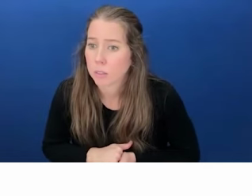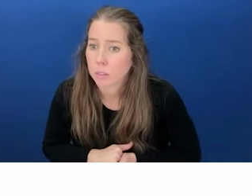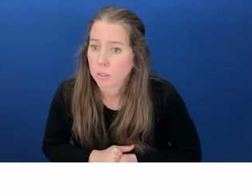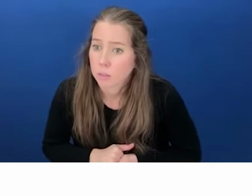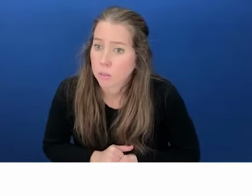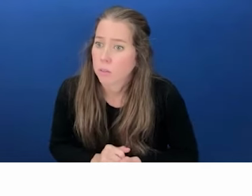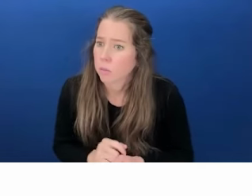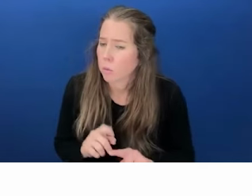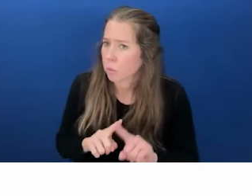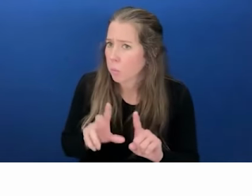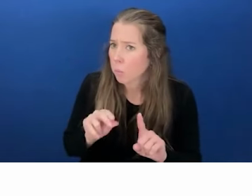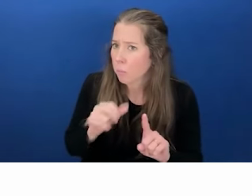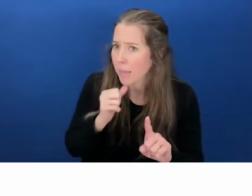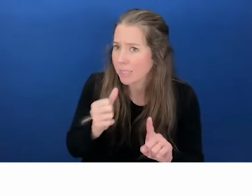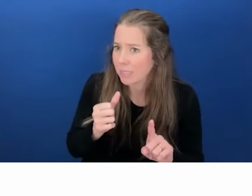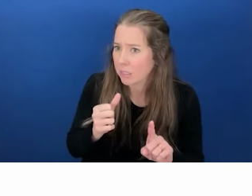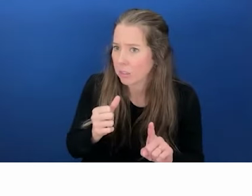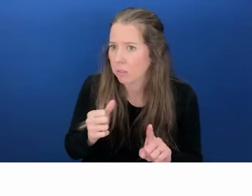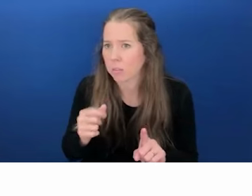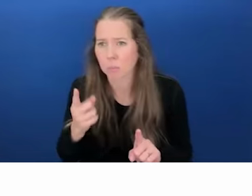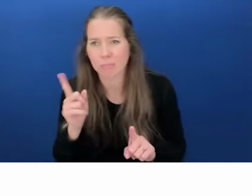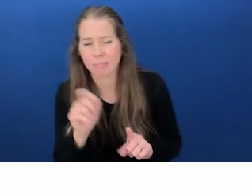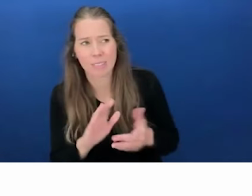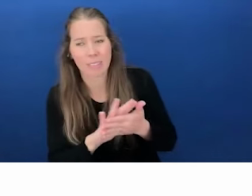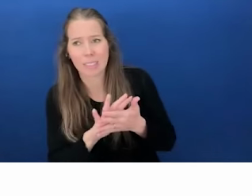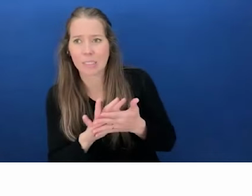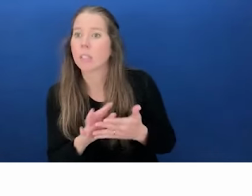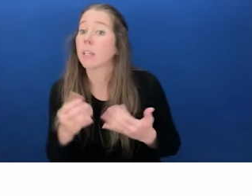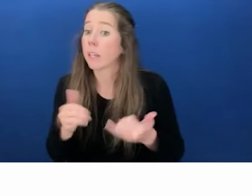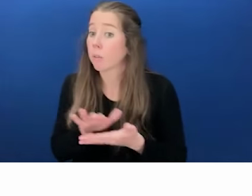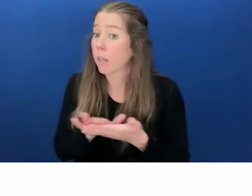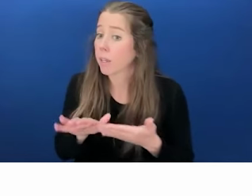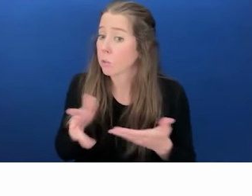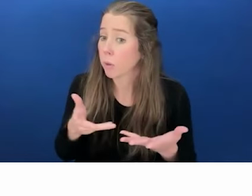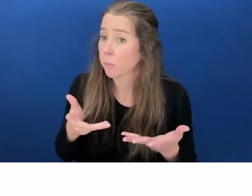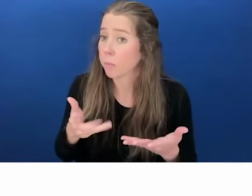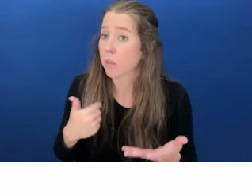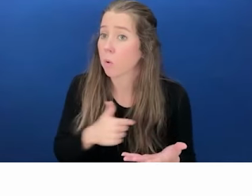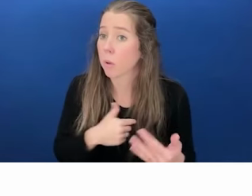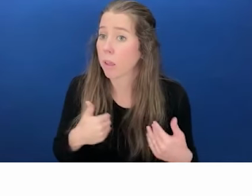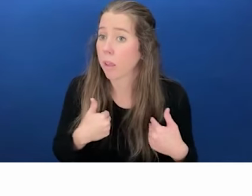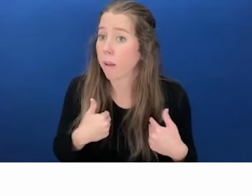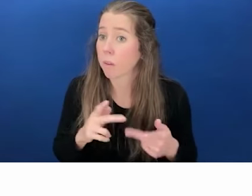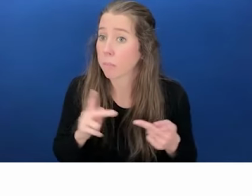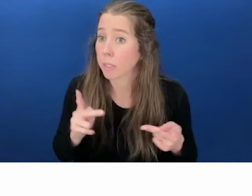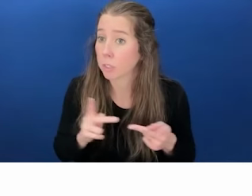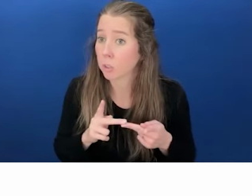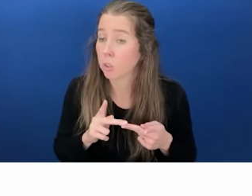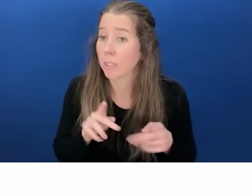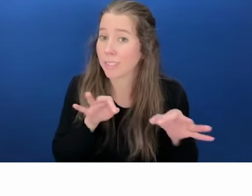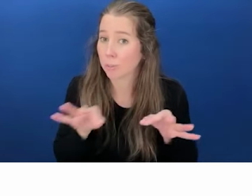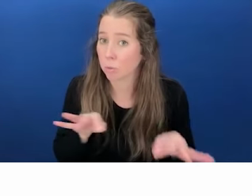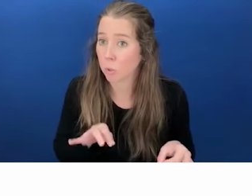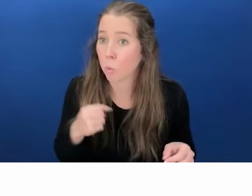but it didn't. That's the important thing. Why does it? So, and now the nice thing is we have a position description, we